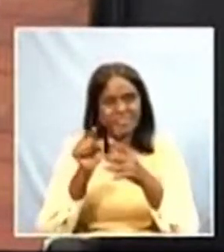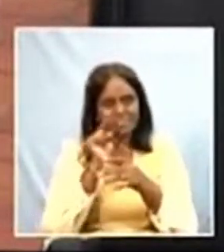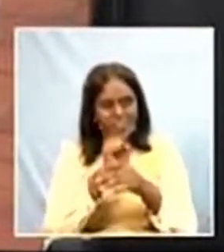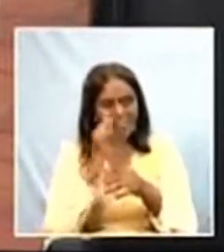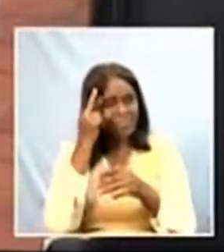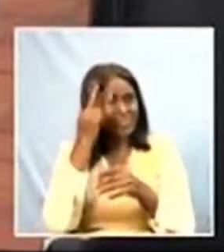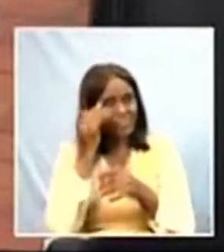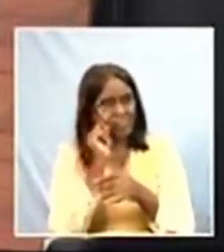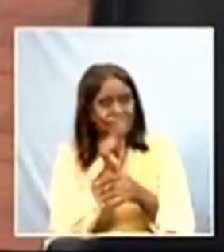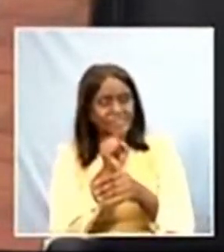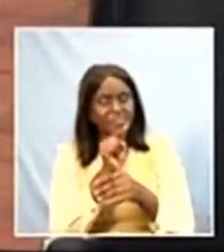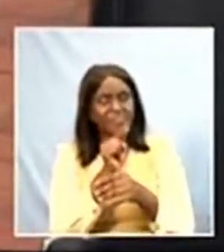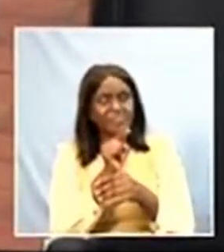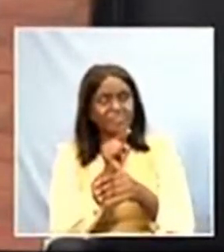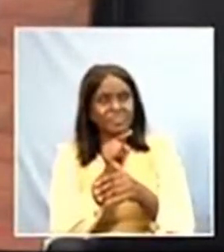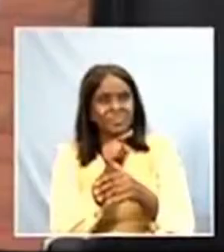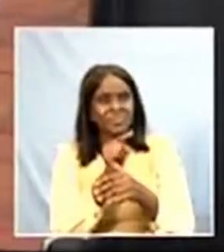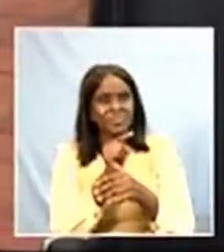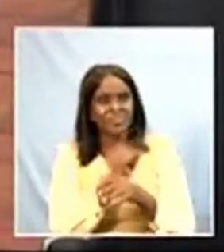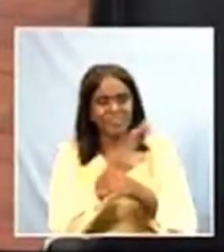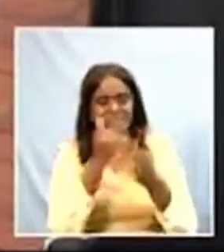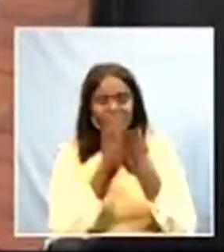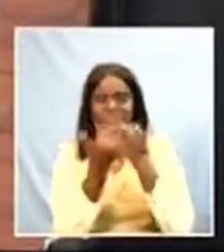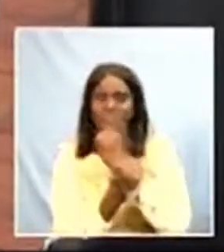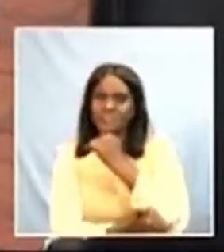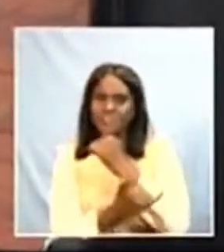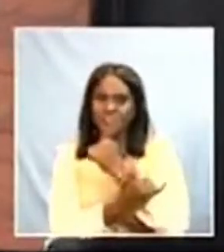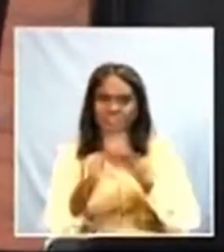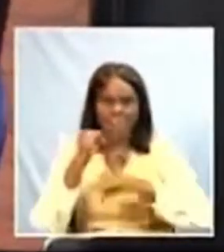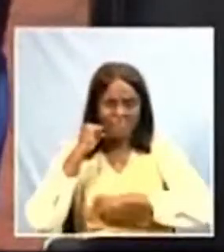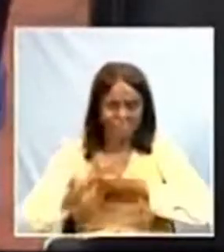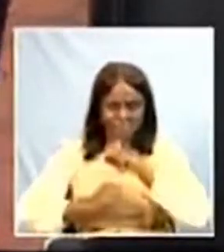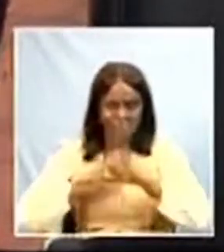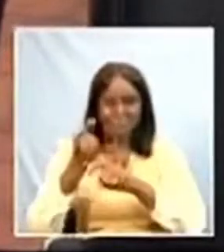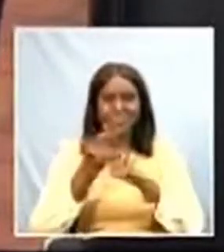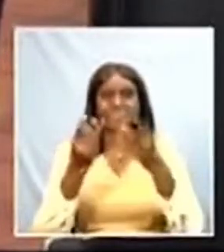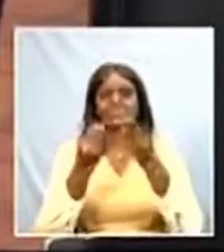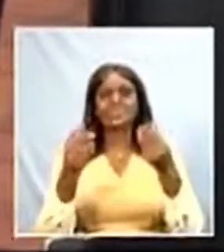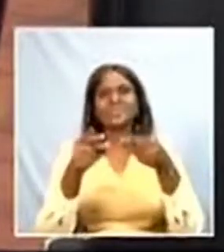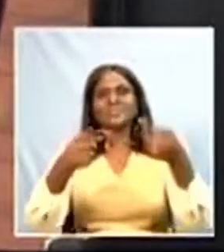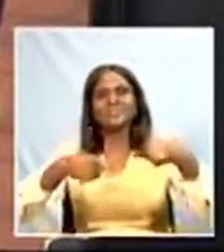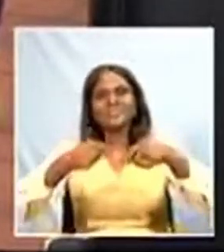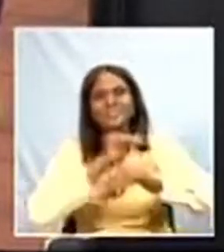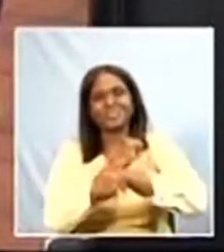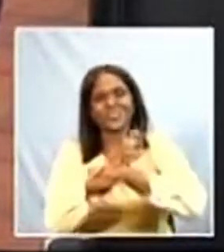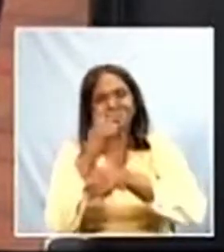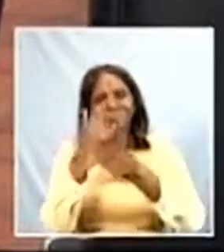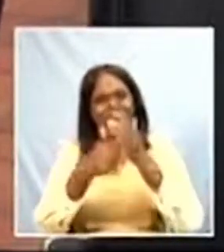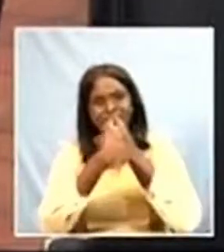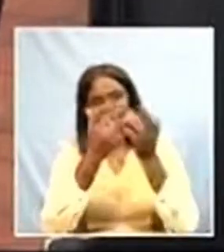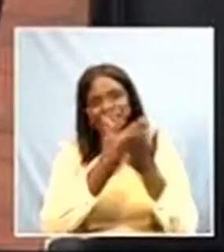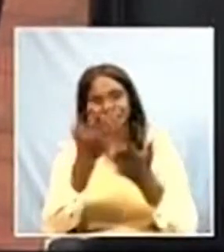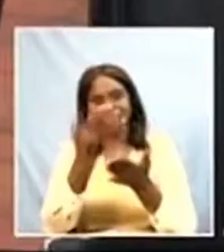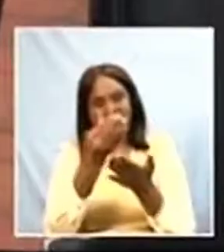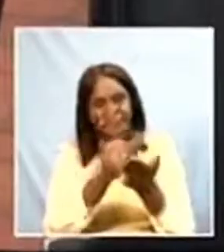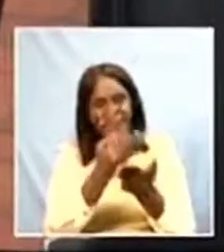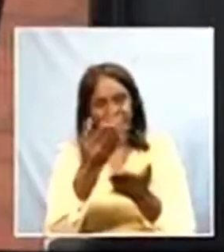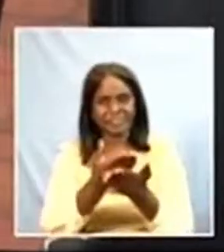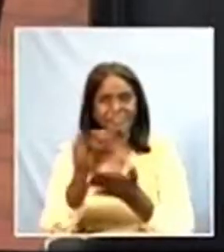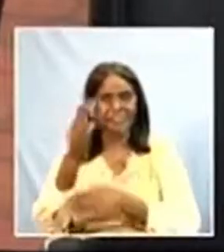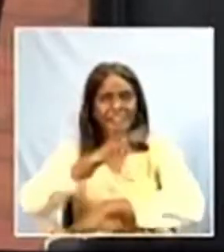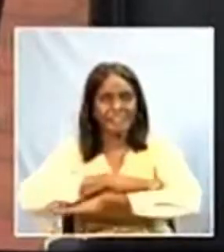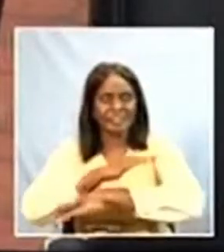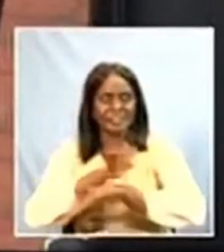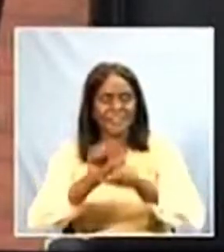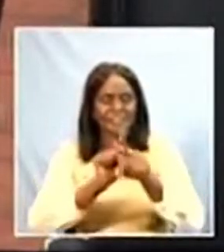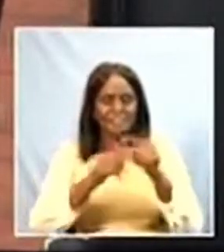the reasons now. The whole country should be suffering out of a few local authorities that are failing to procure desks.